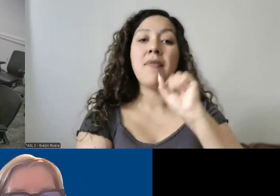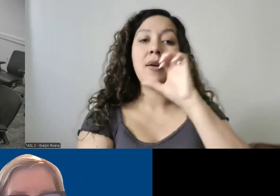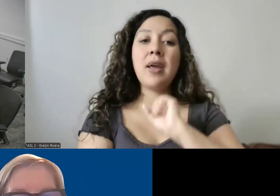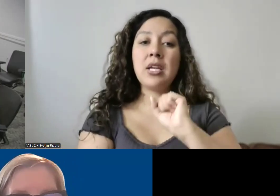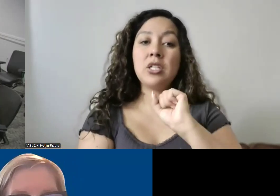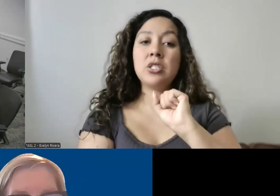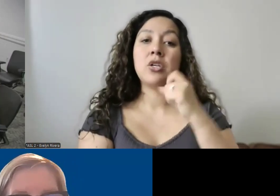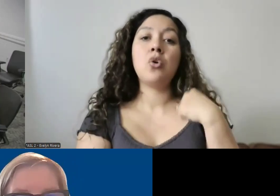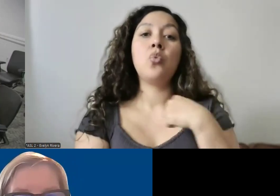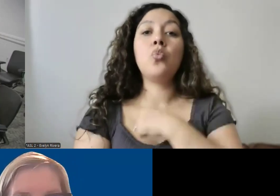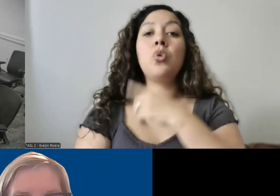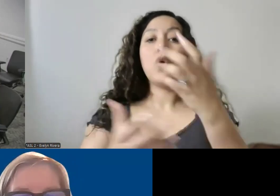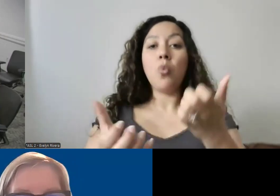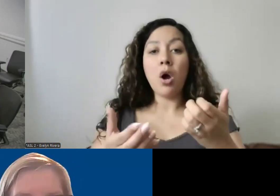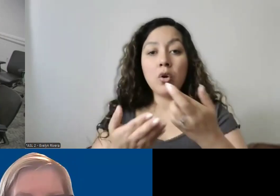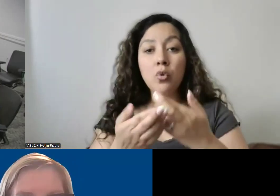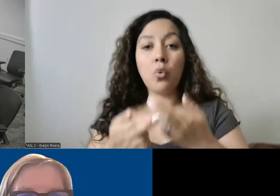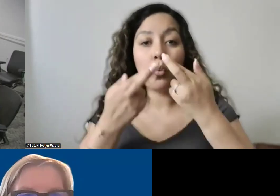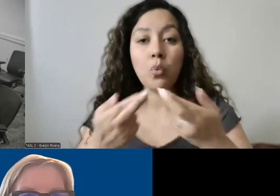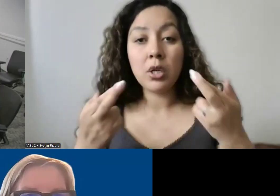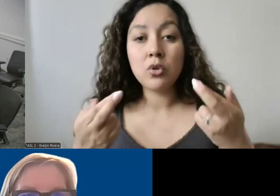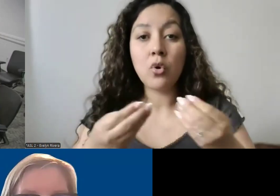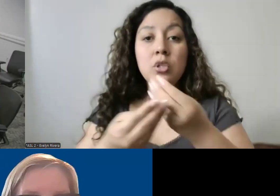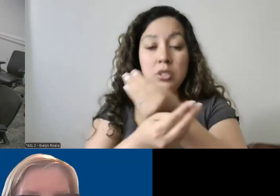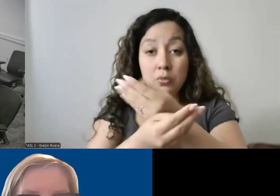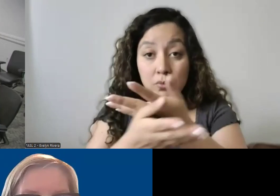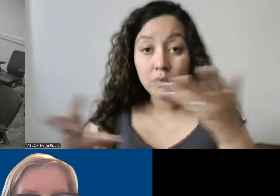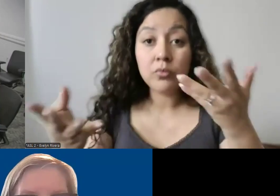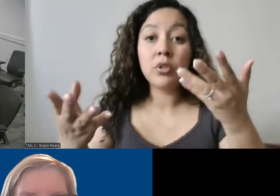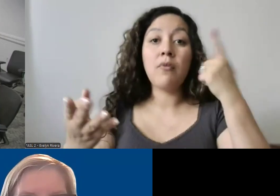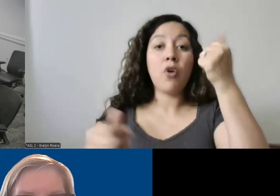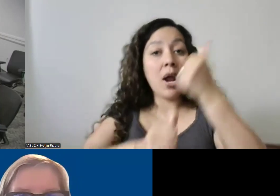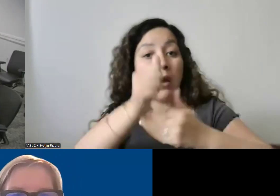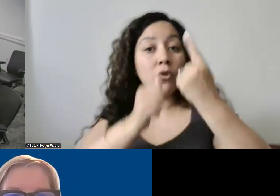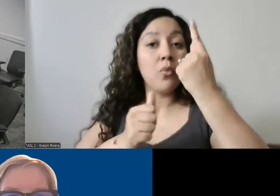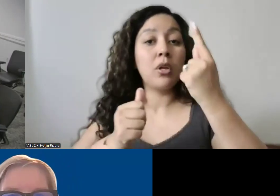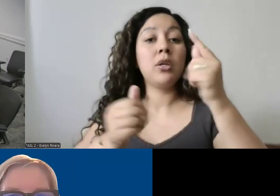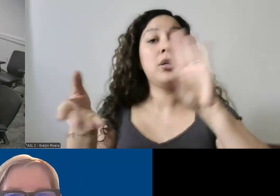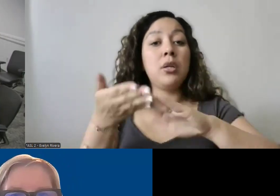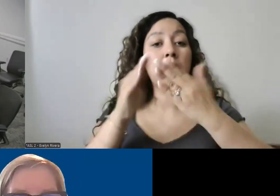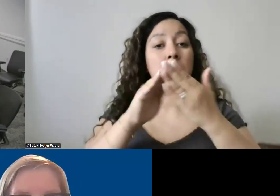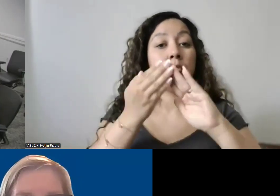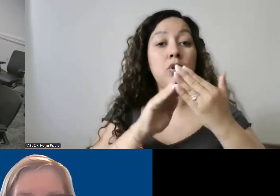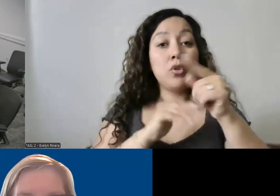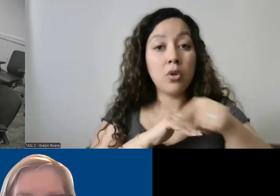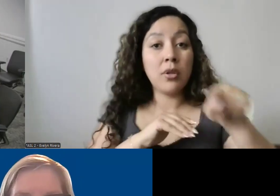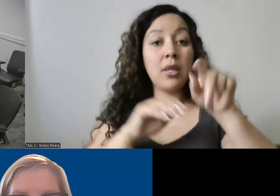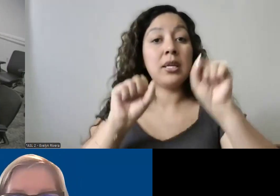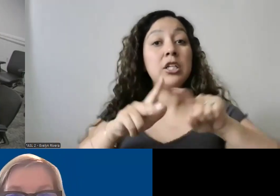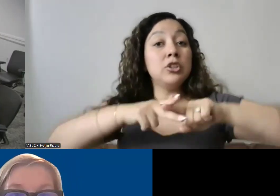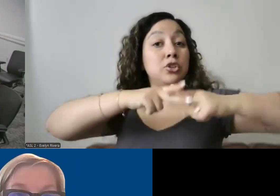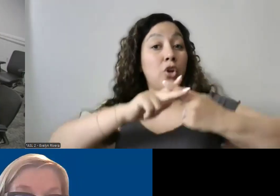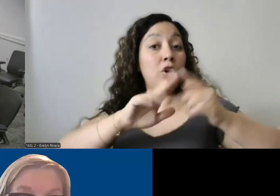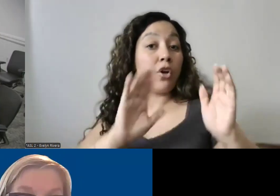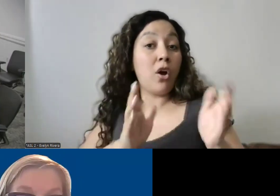want to make resources known and available to everyone in the community so that when they start the conversation